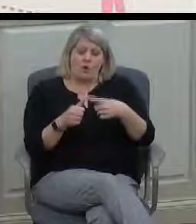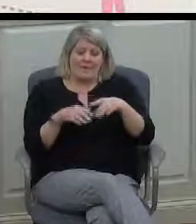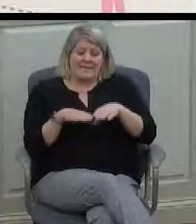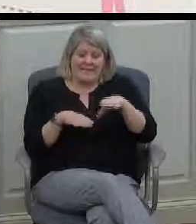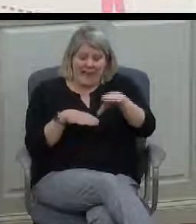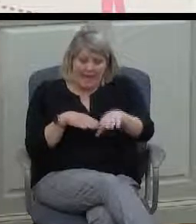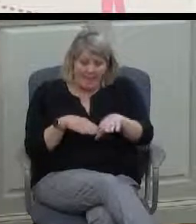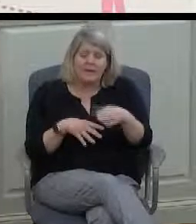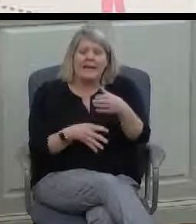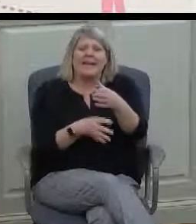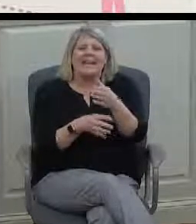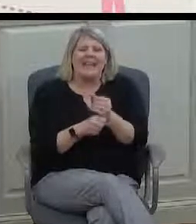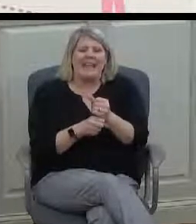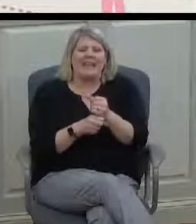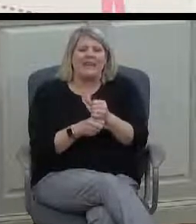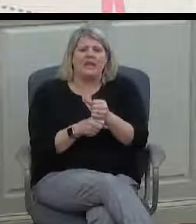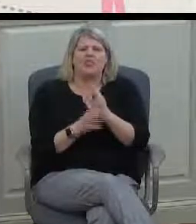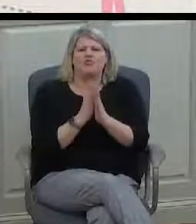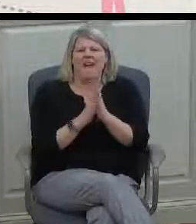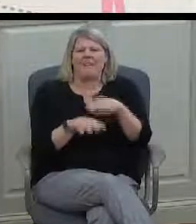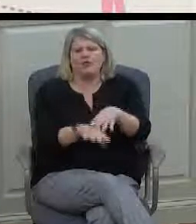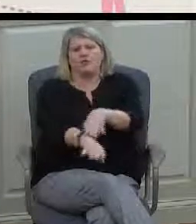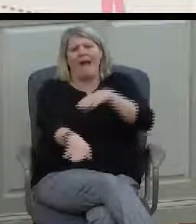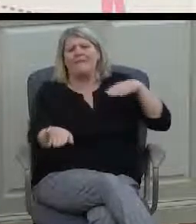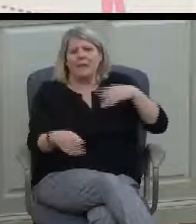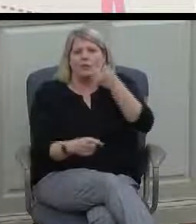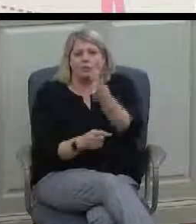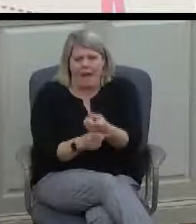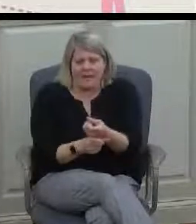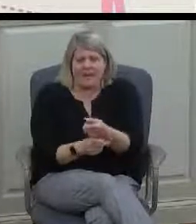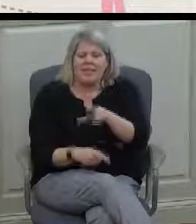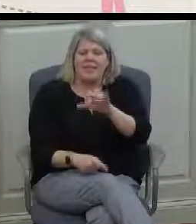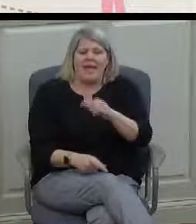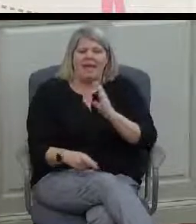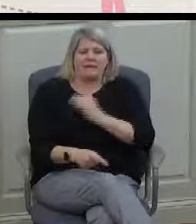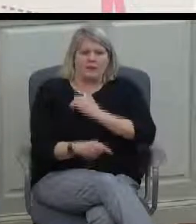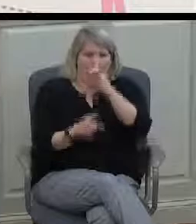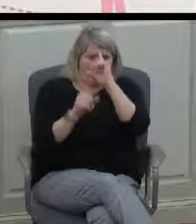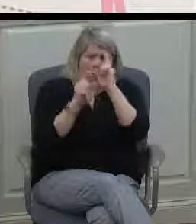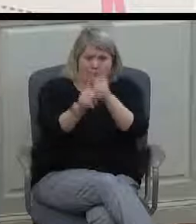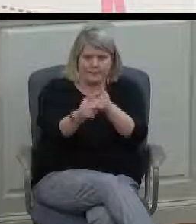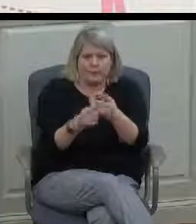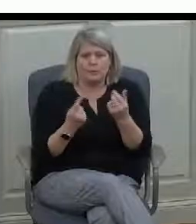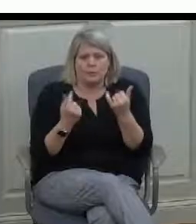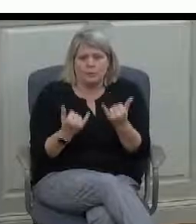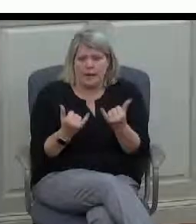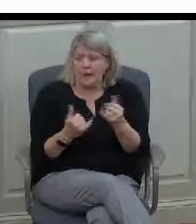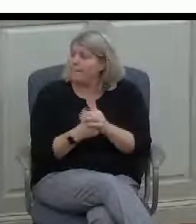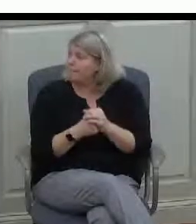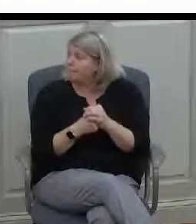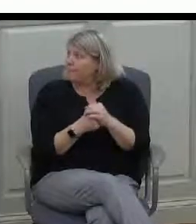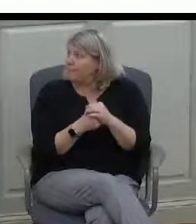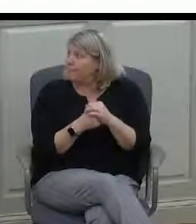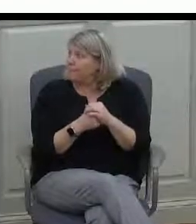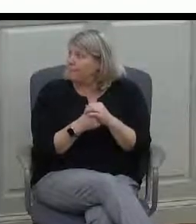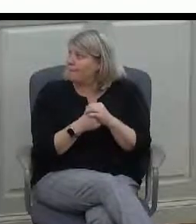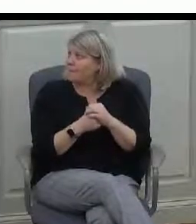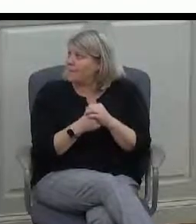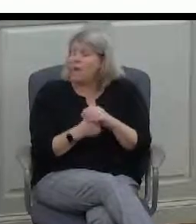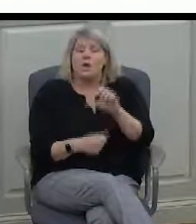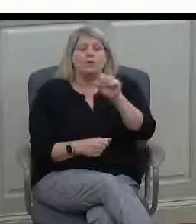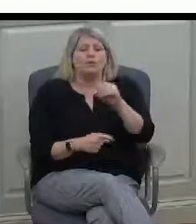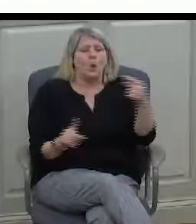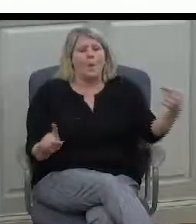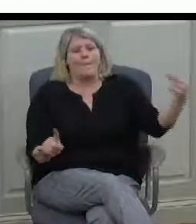right. And so that's where we really are today. Let's see, I think, so again, back